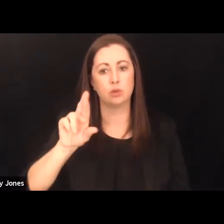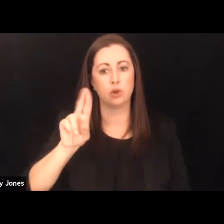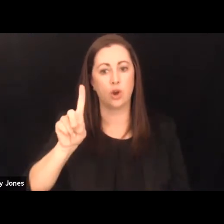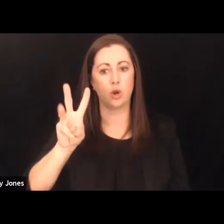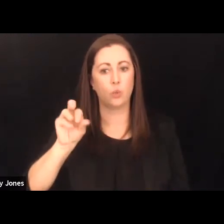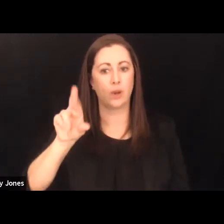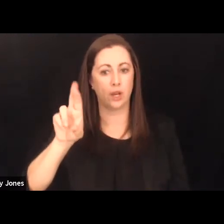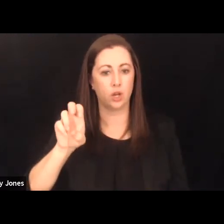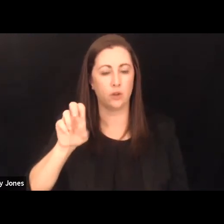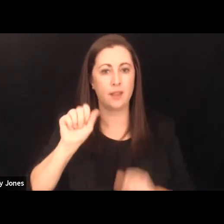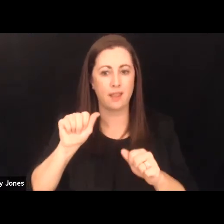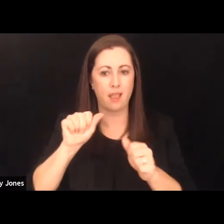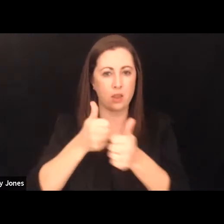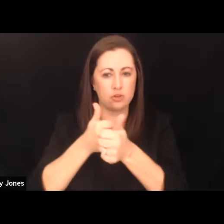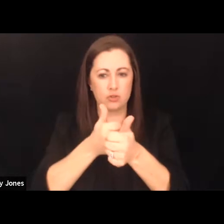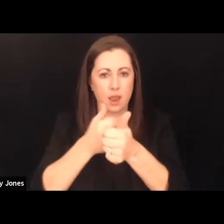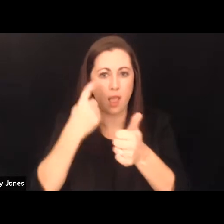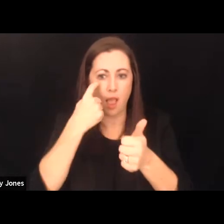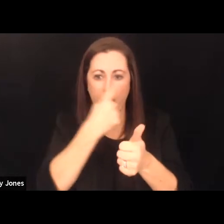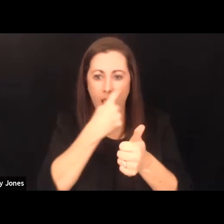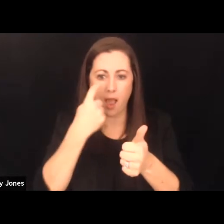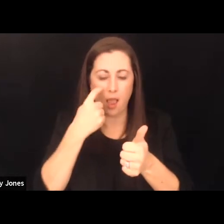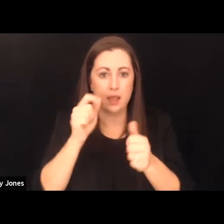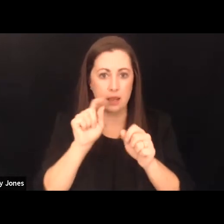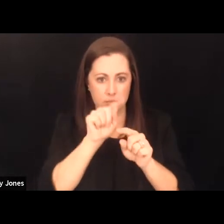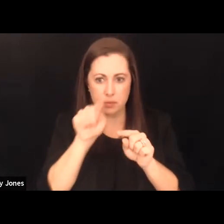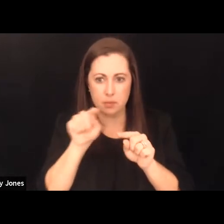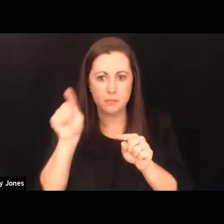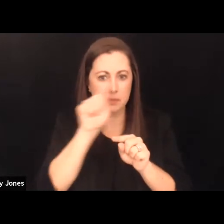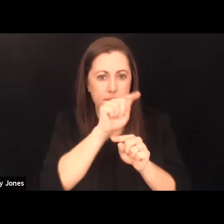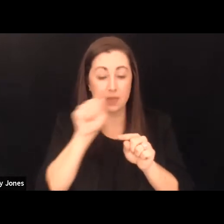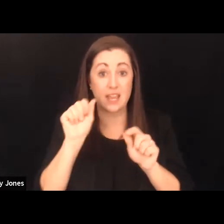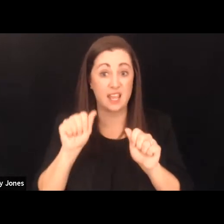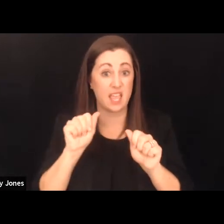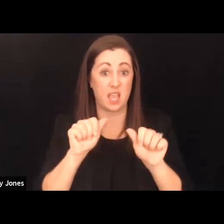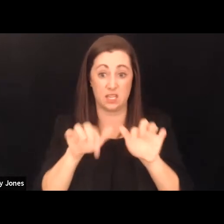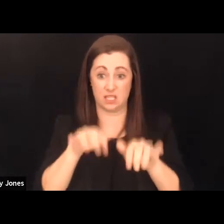movements can type out a text faster than you or I could use a keyboard.